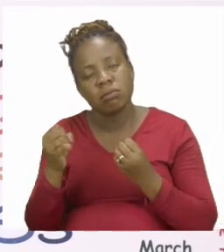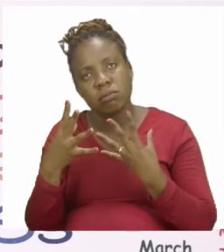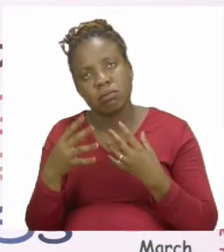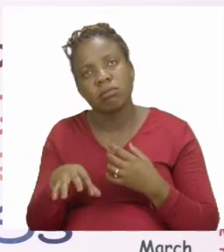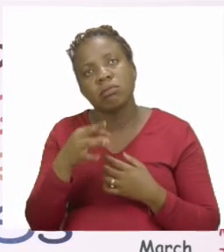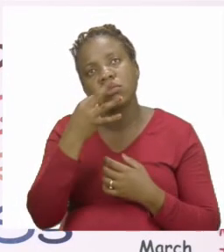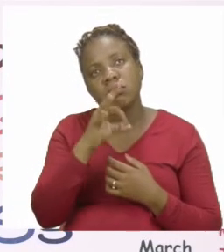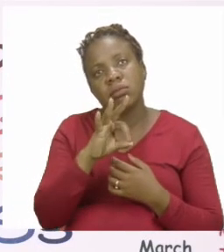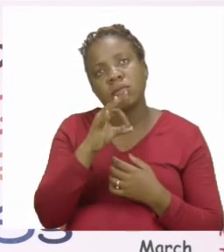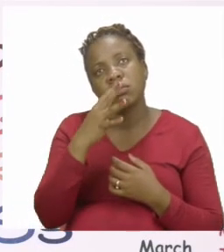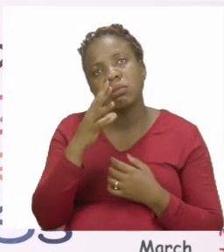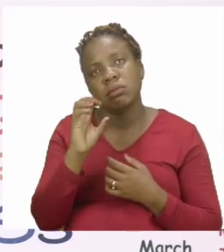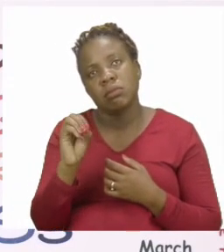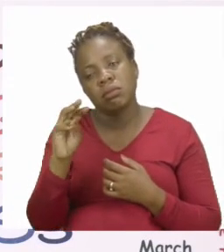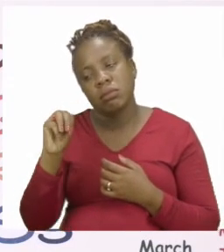950